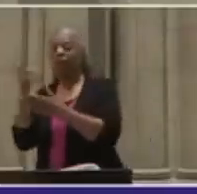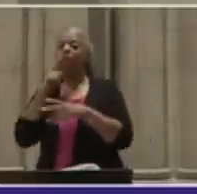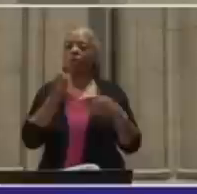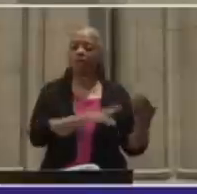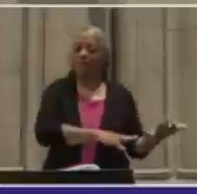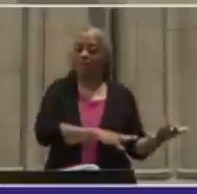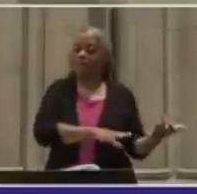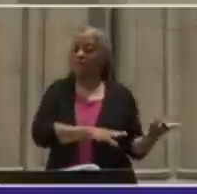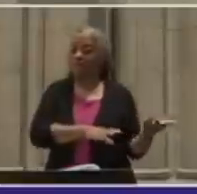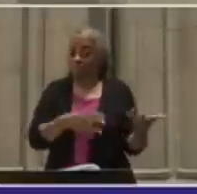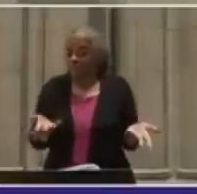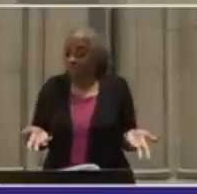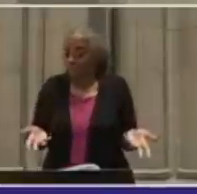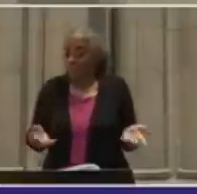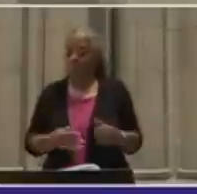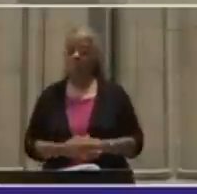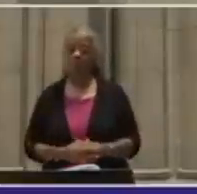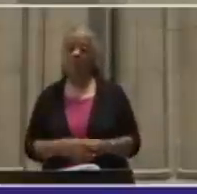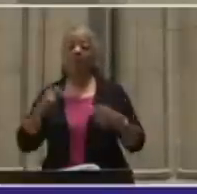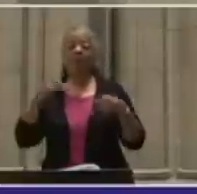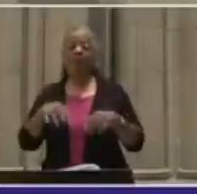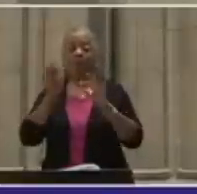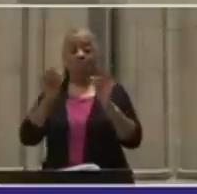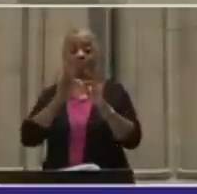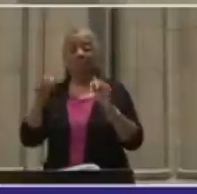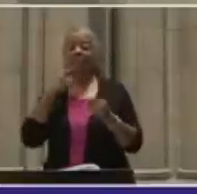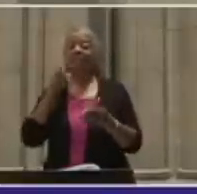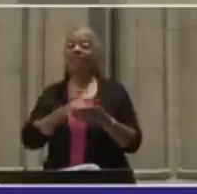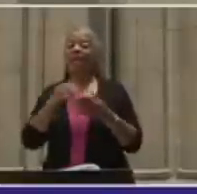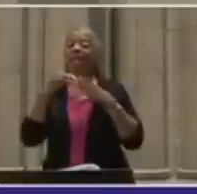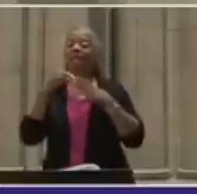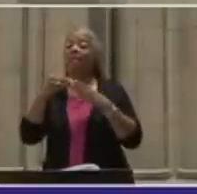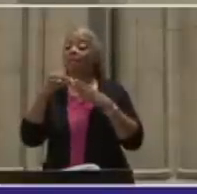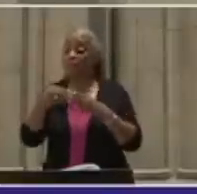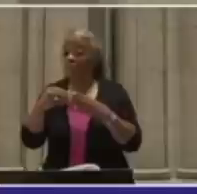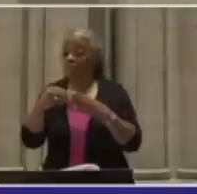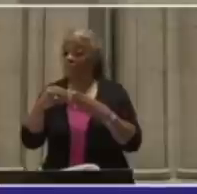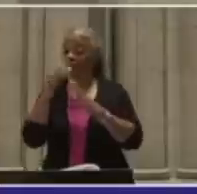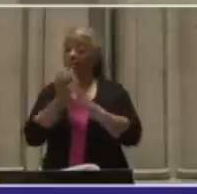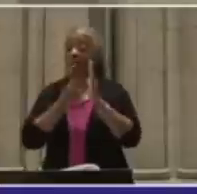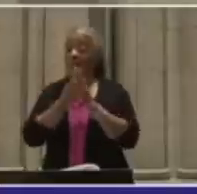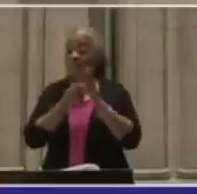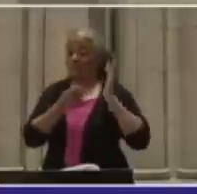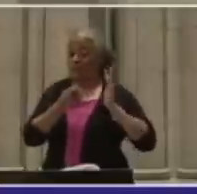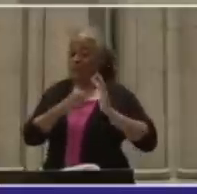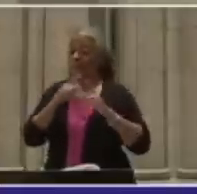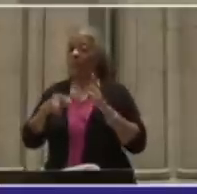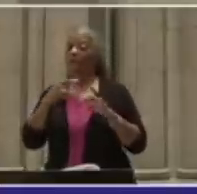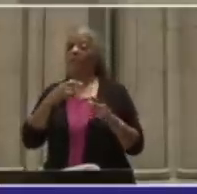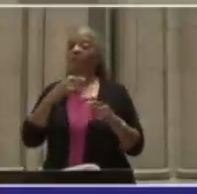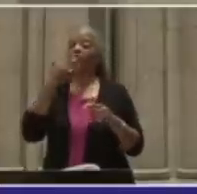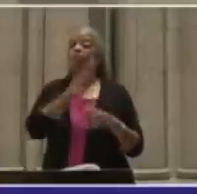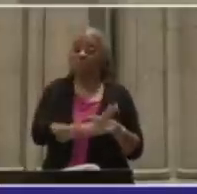This text declares that the leadership at this time was corrupt,